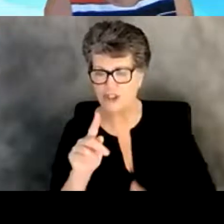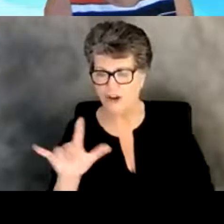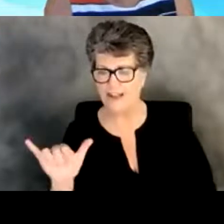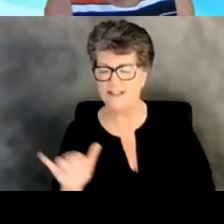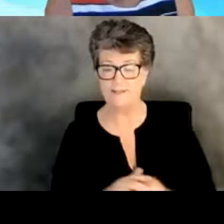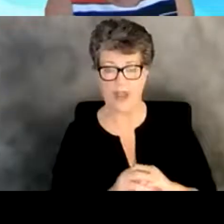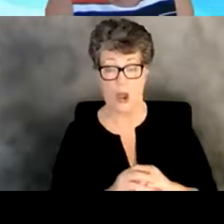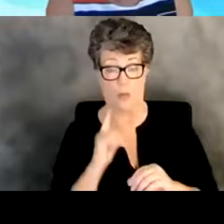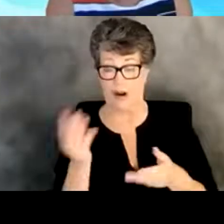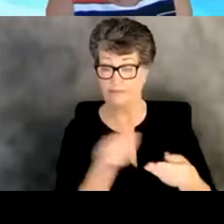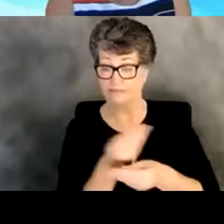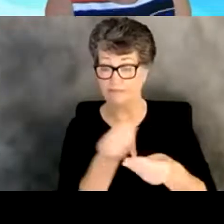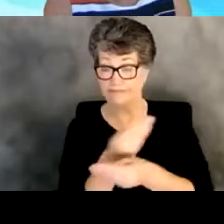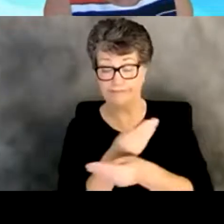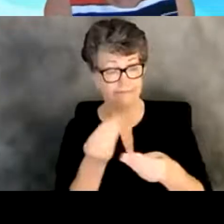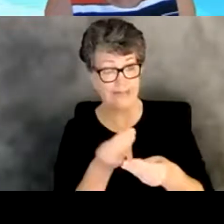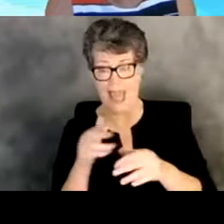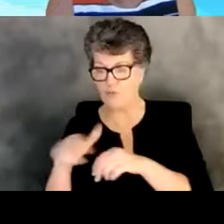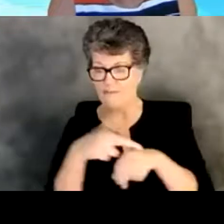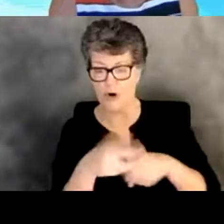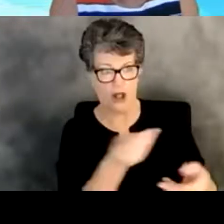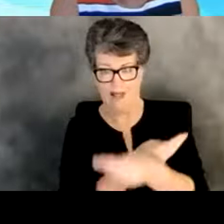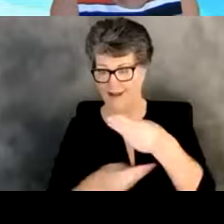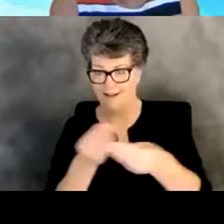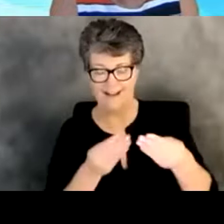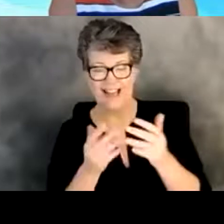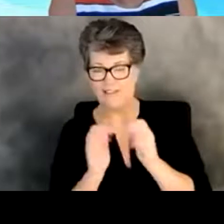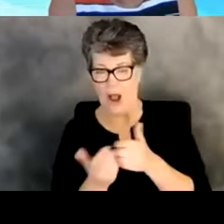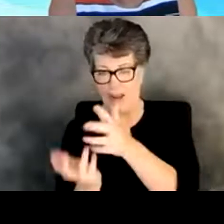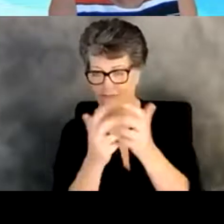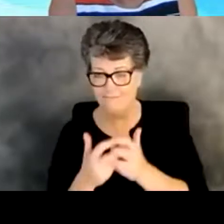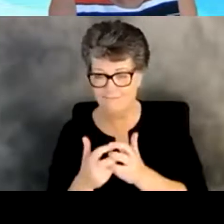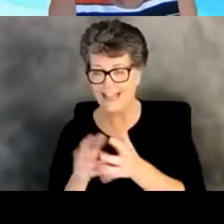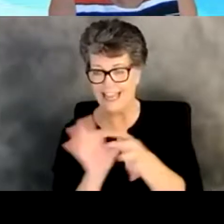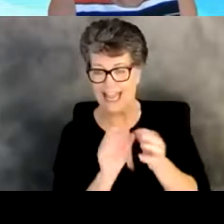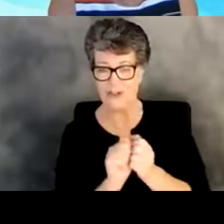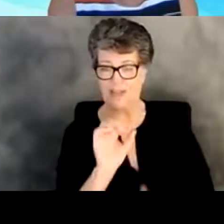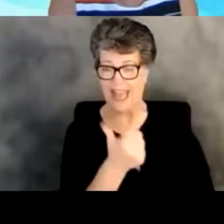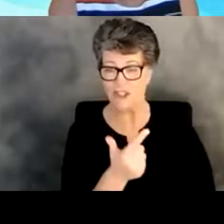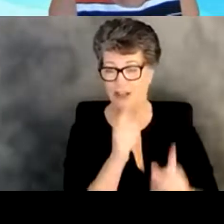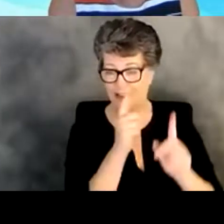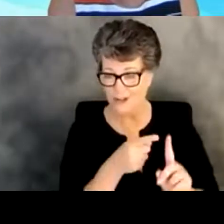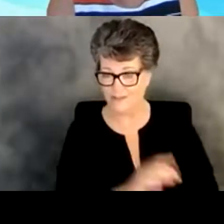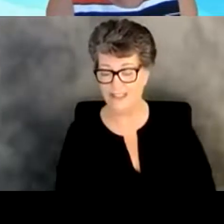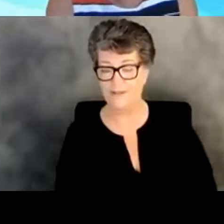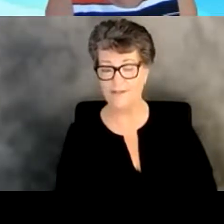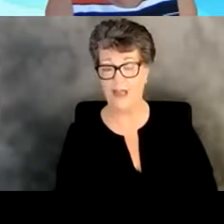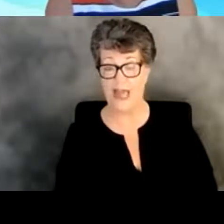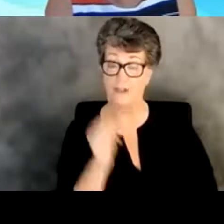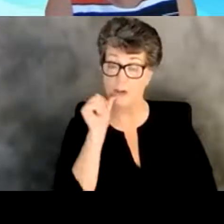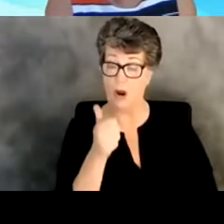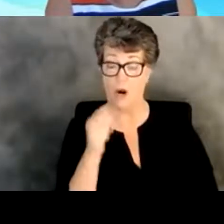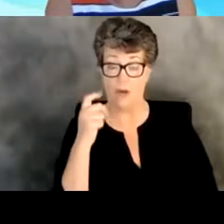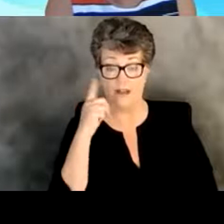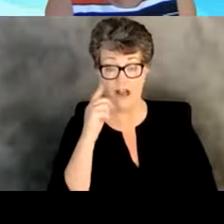of a broker, an air traffic control and matchmaker in trying to help Philanthropy connect with aging initiatives. And tomorrow, the governor's office